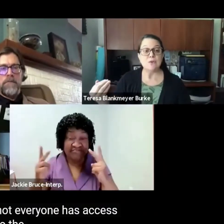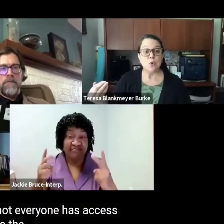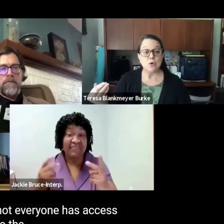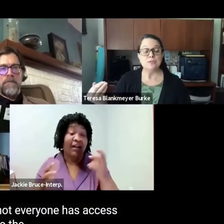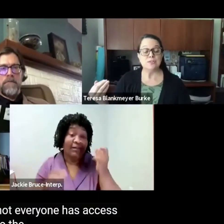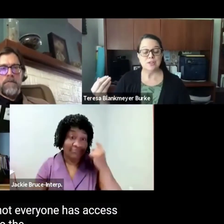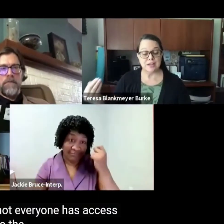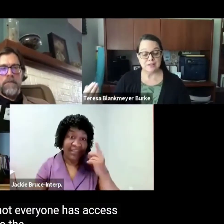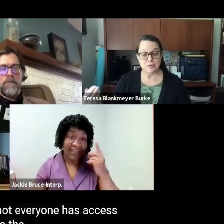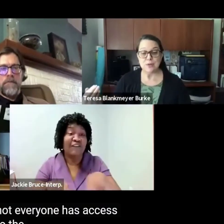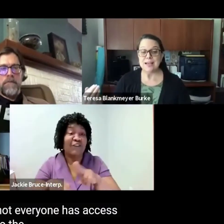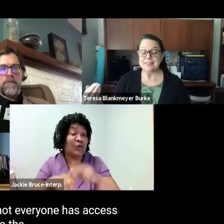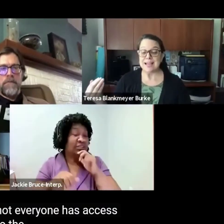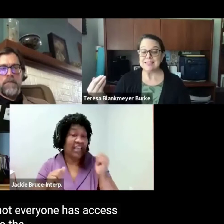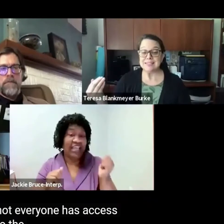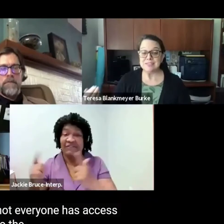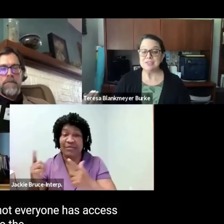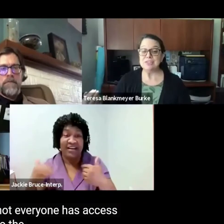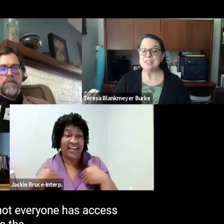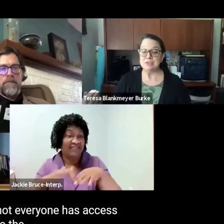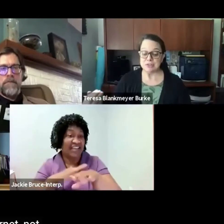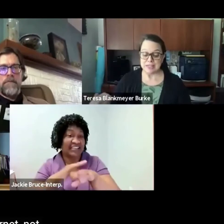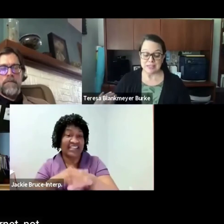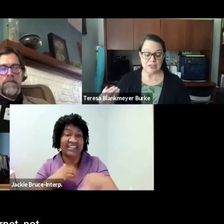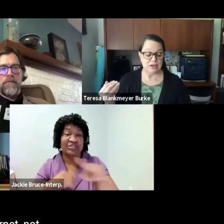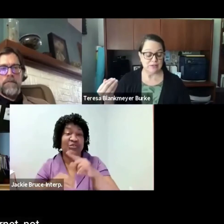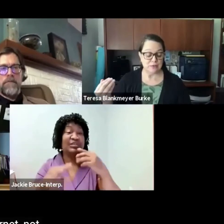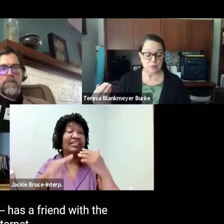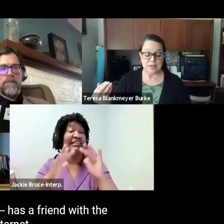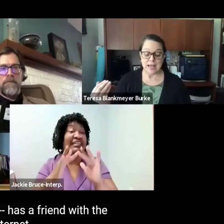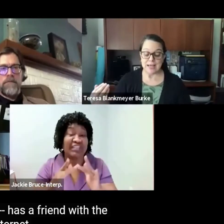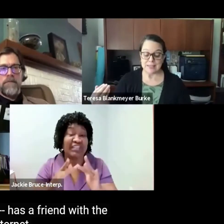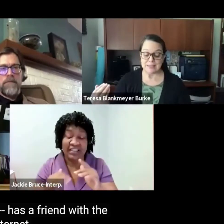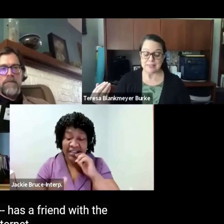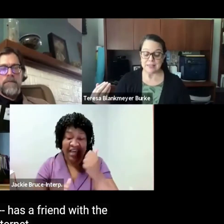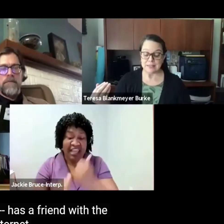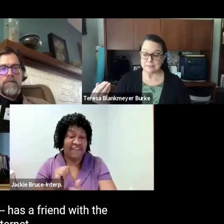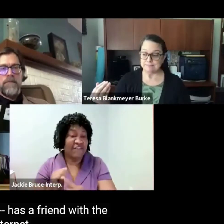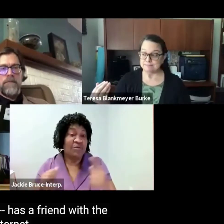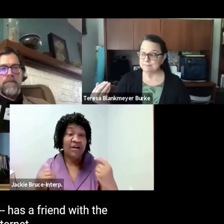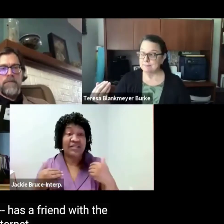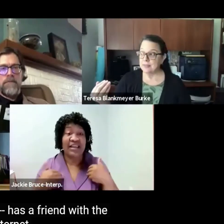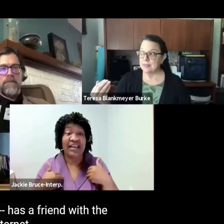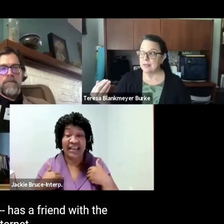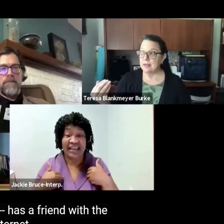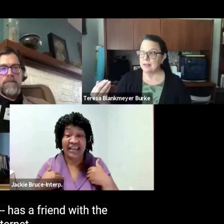Granted, of course, not everyone has access to the internet. Not everyone has